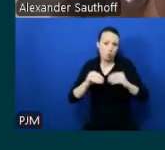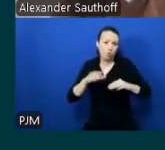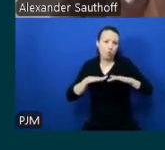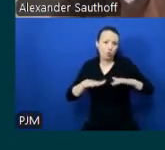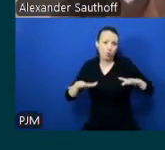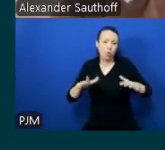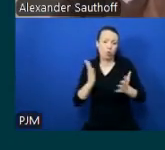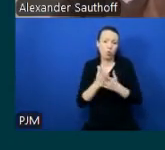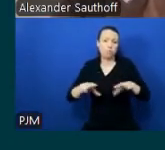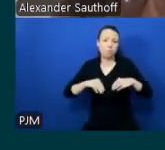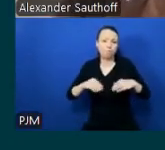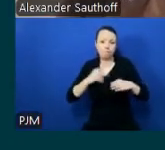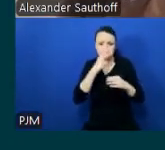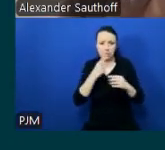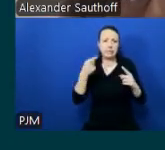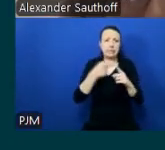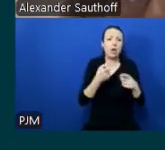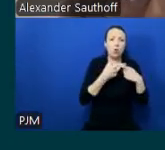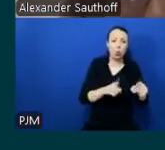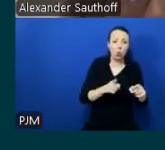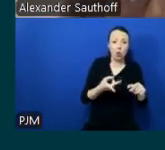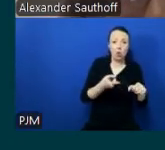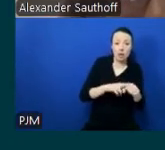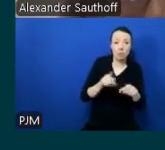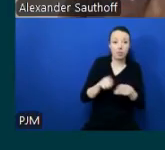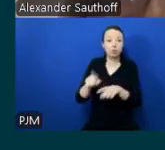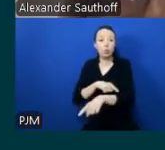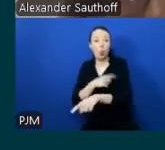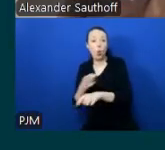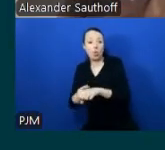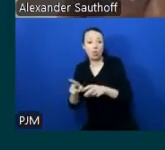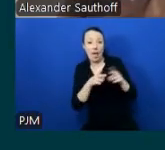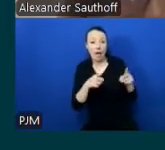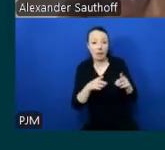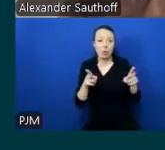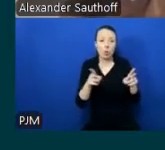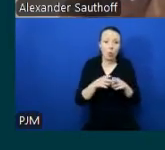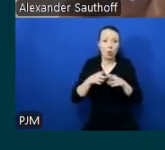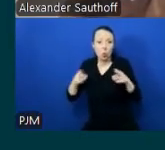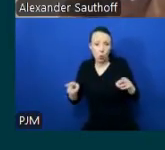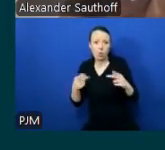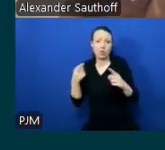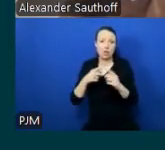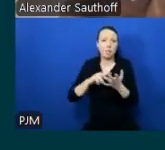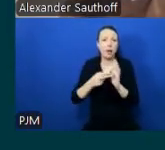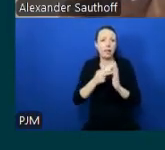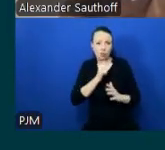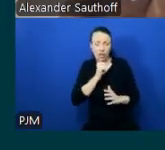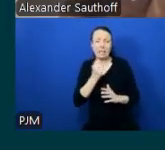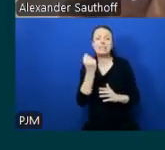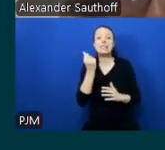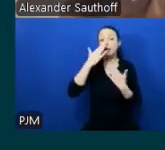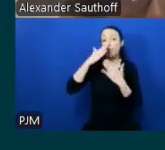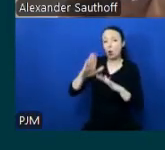long-term planning principles. And we will see this by the example of the city of Lausanne a bit closer.